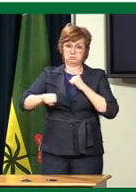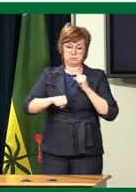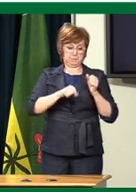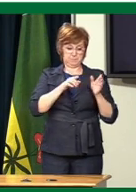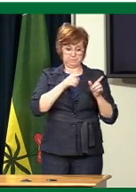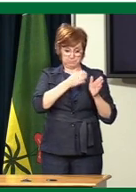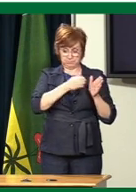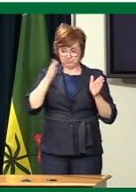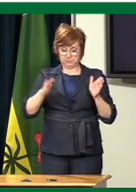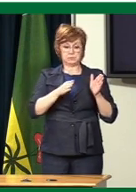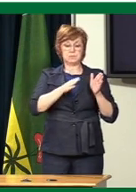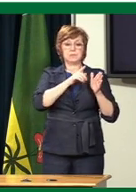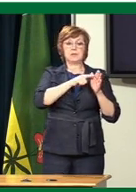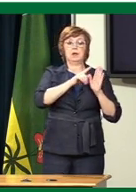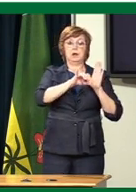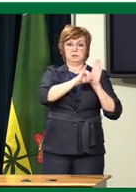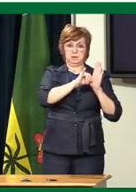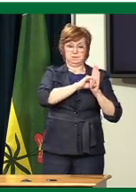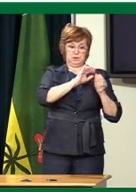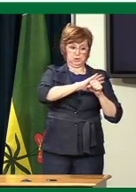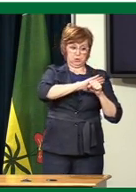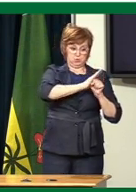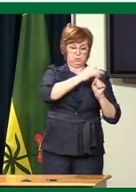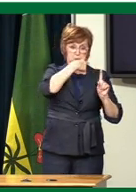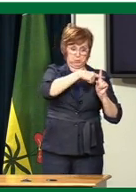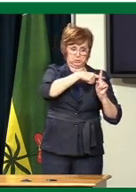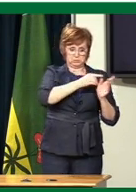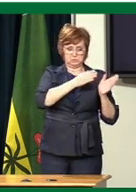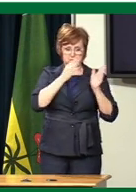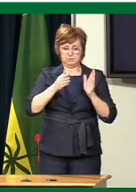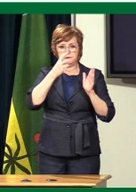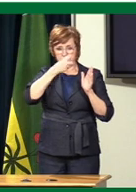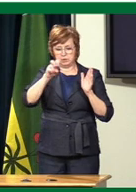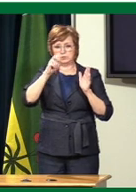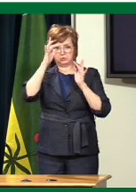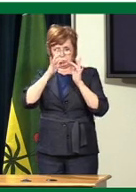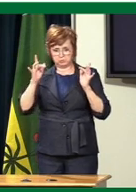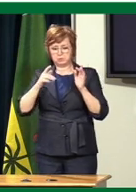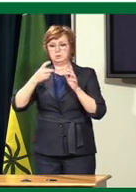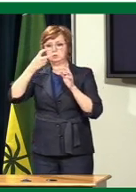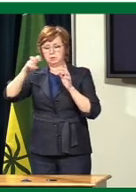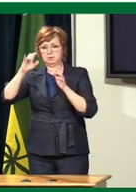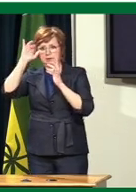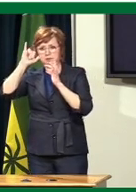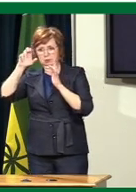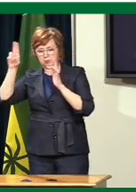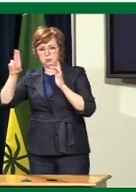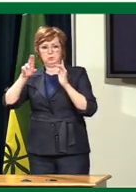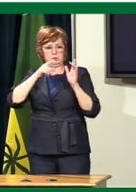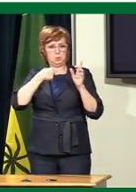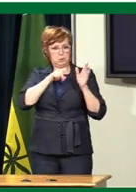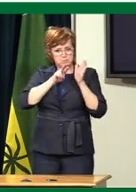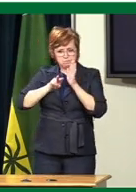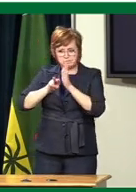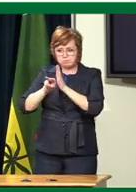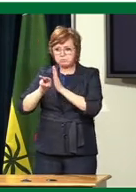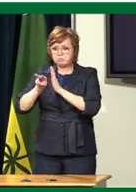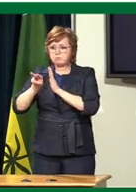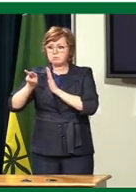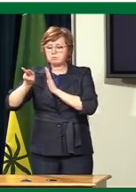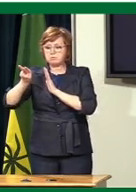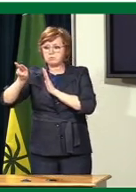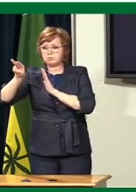and deaths from when a positive case is identified. The daily positive cases are really the tip of the iceberg from what's going on underneath that, and that's